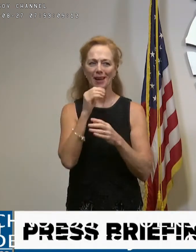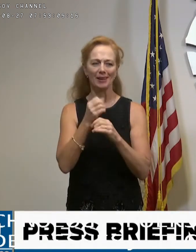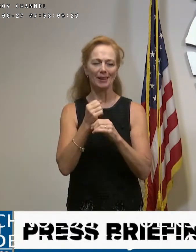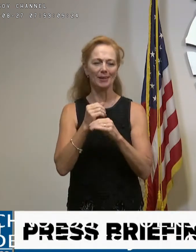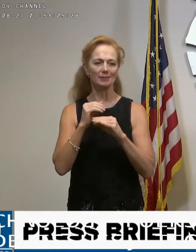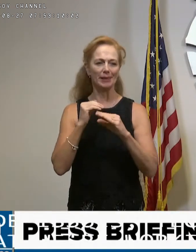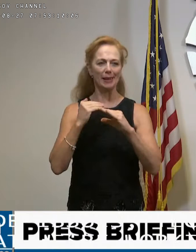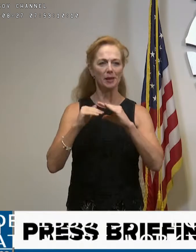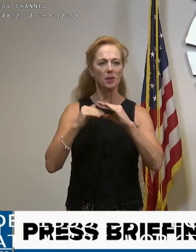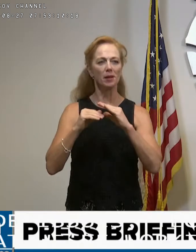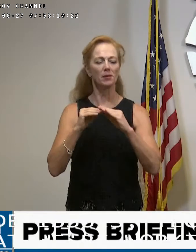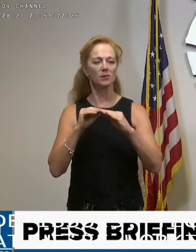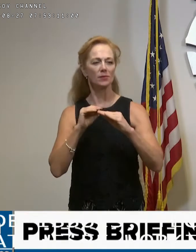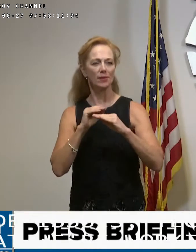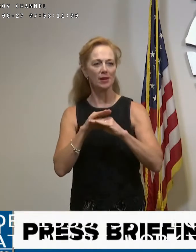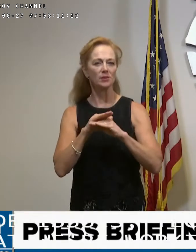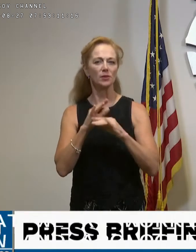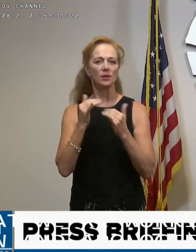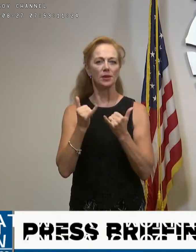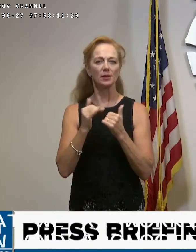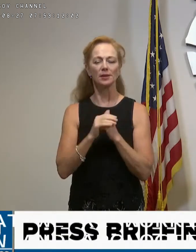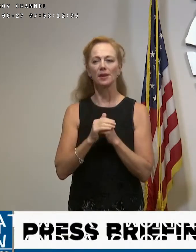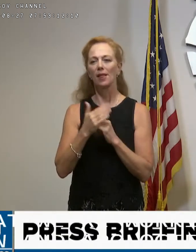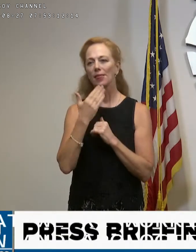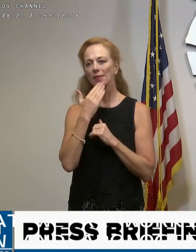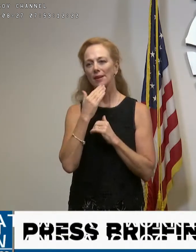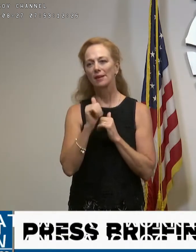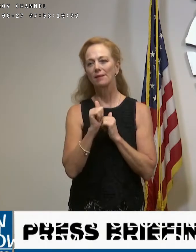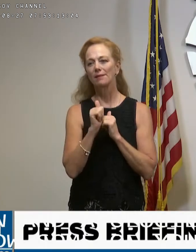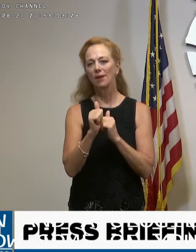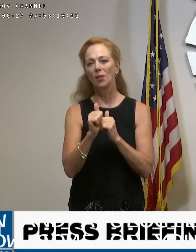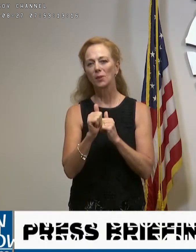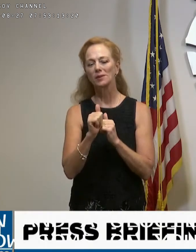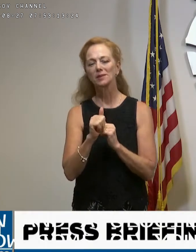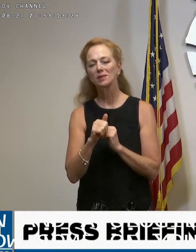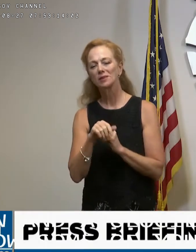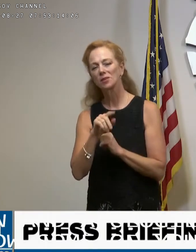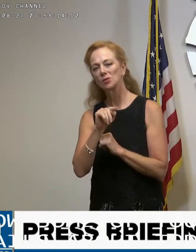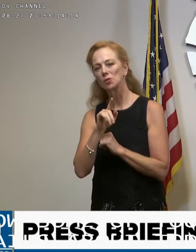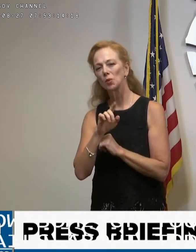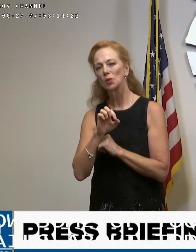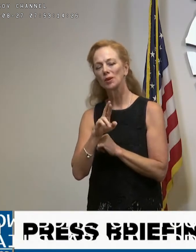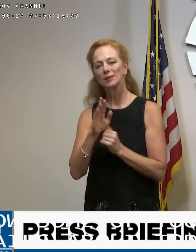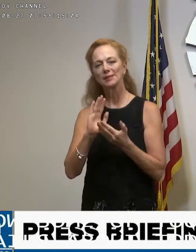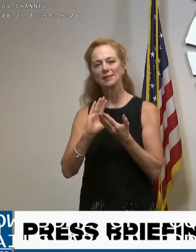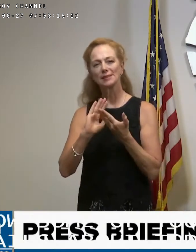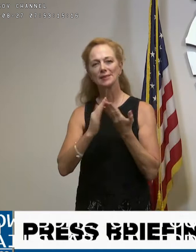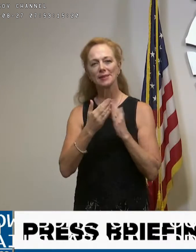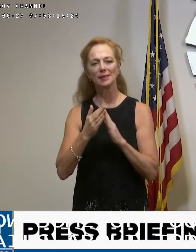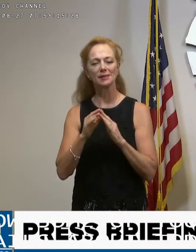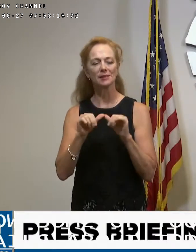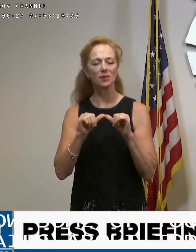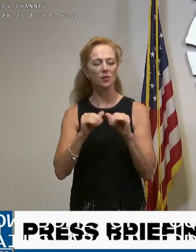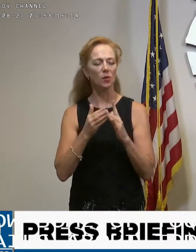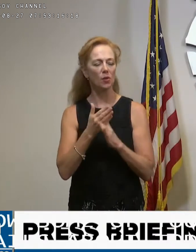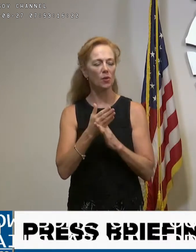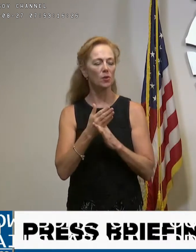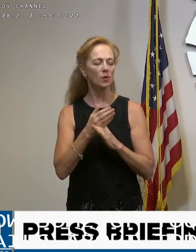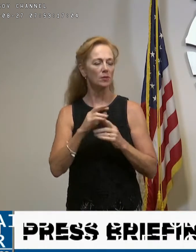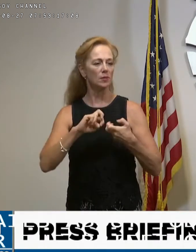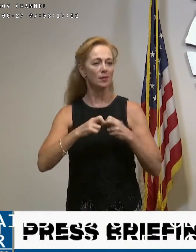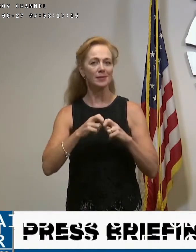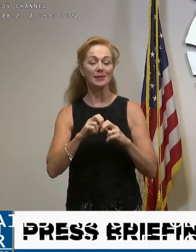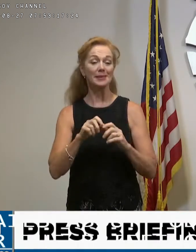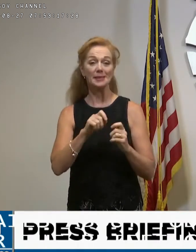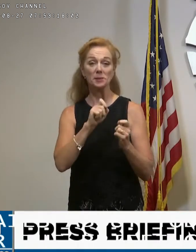about today's advisory for the press briefing. Thank you for following us on Twitter. I think City IT is still trying to work through those kinks. Don't have a